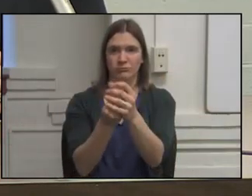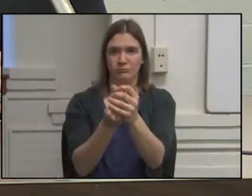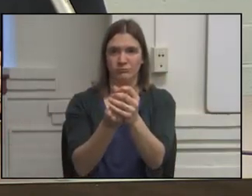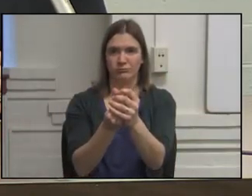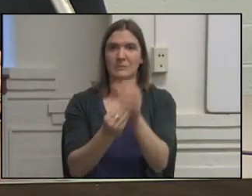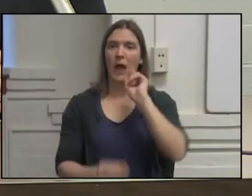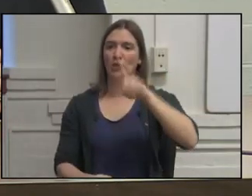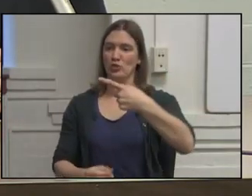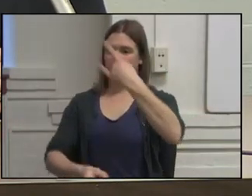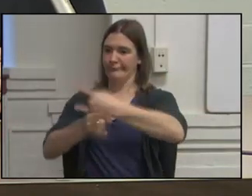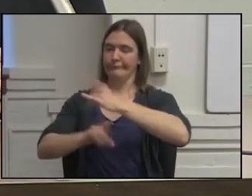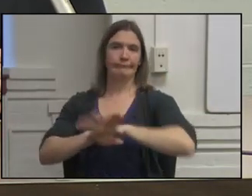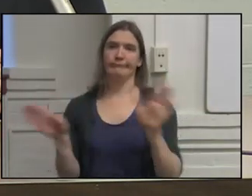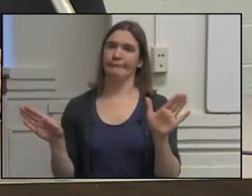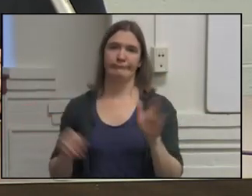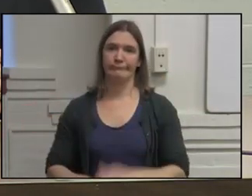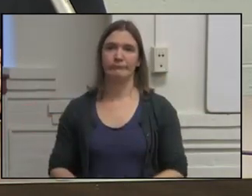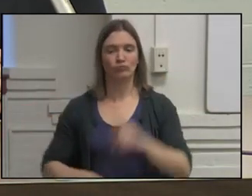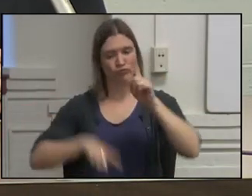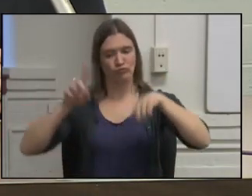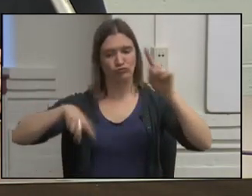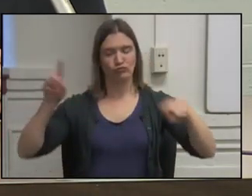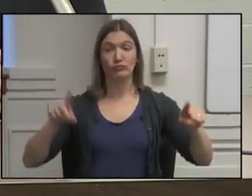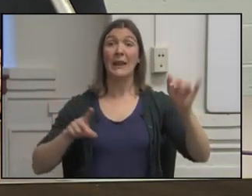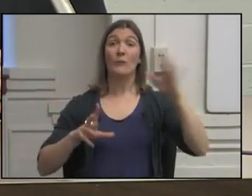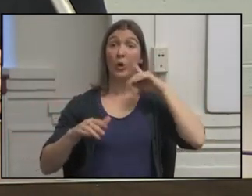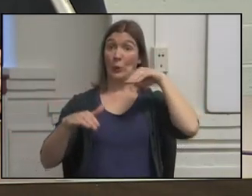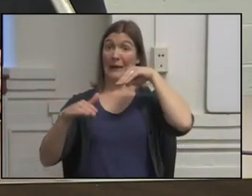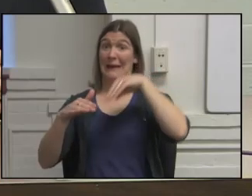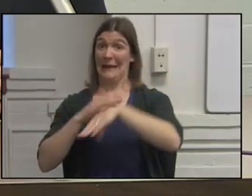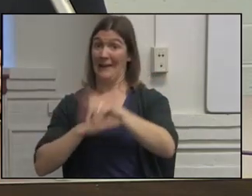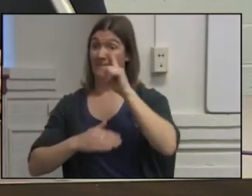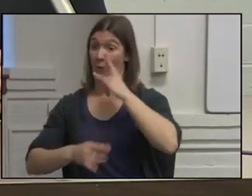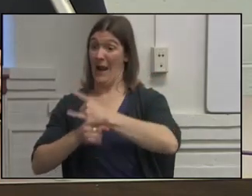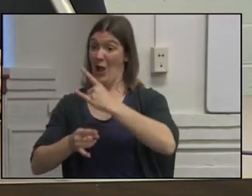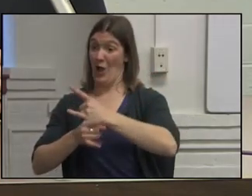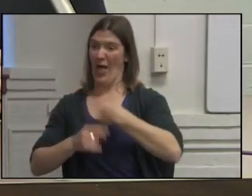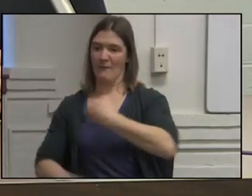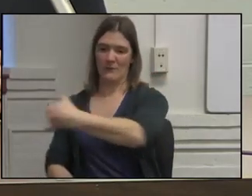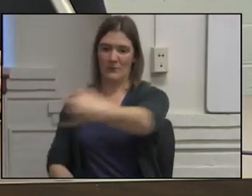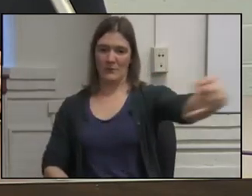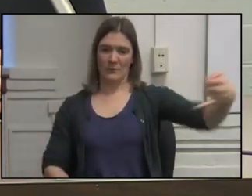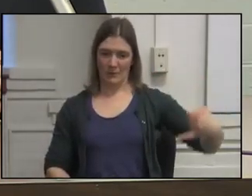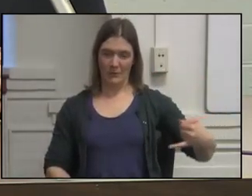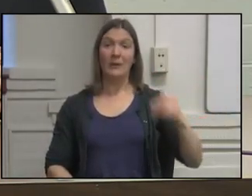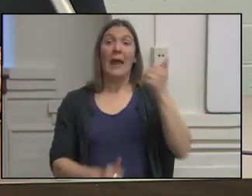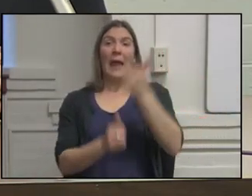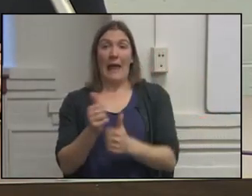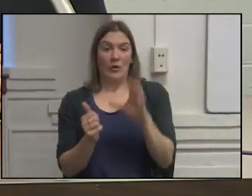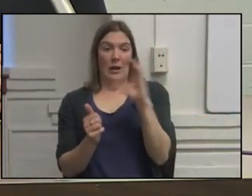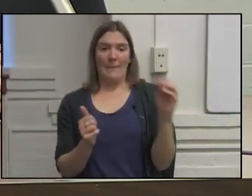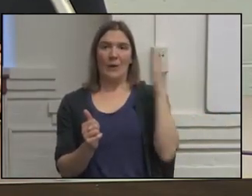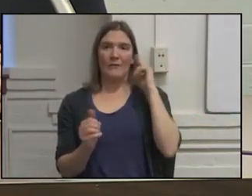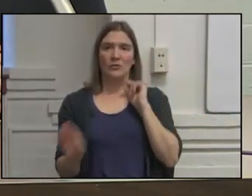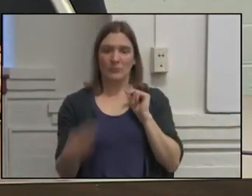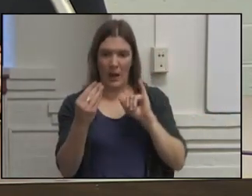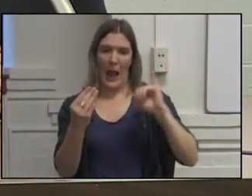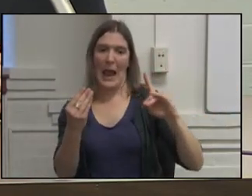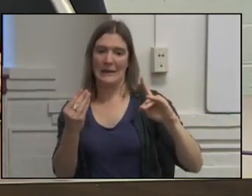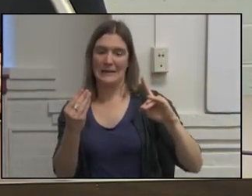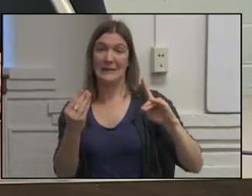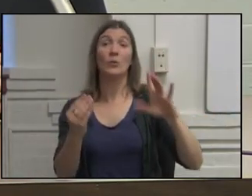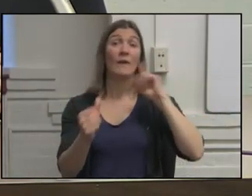into their... a roped-off area for the alcohol vendors, and each of the vendors knows that they need to check IDs. We also